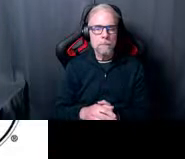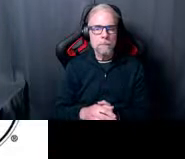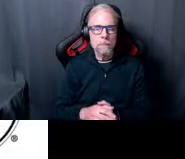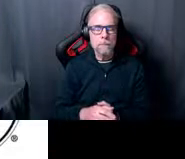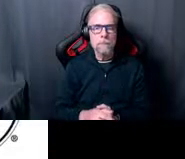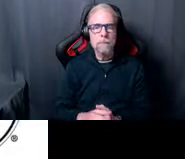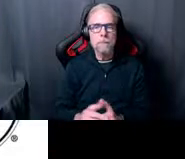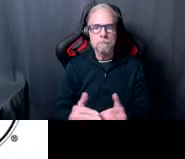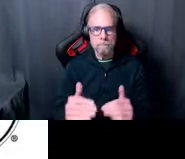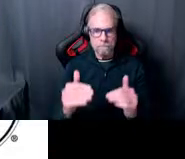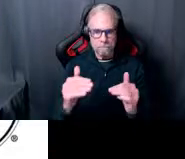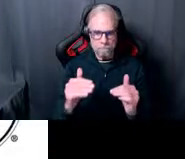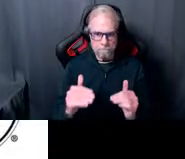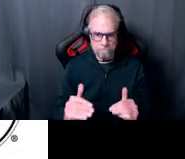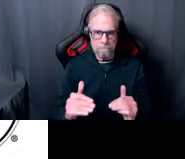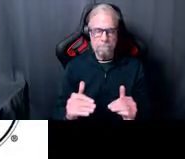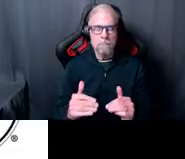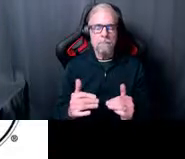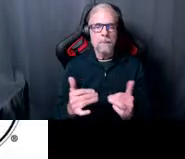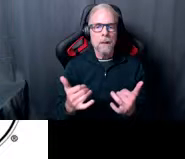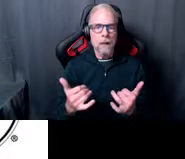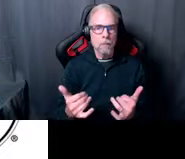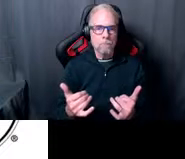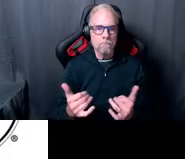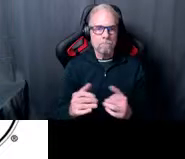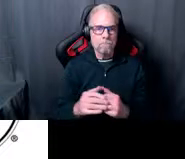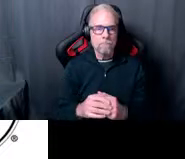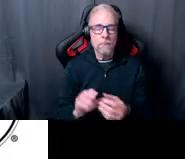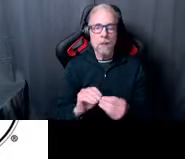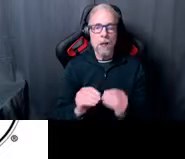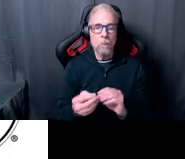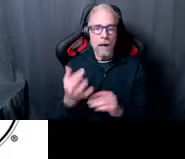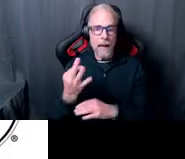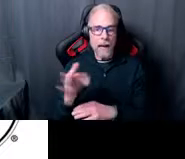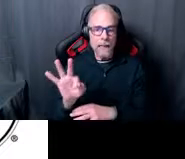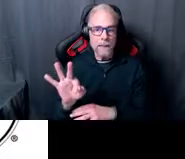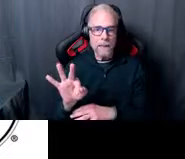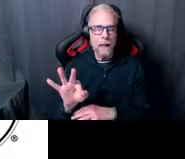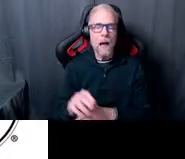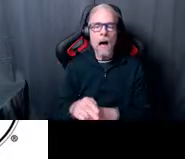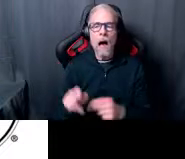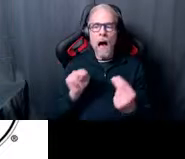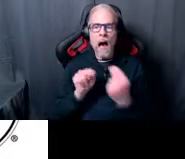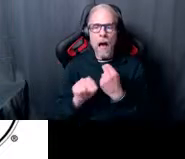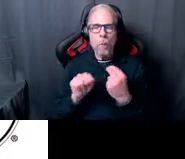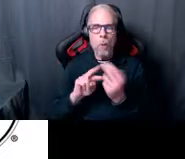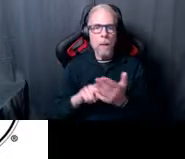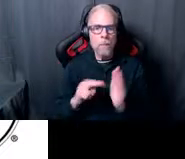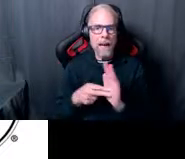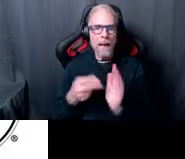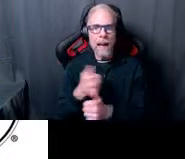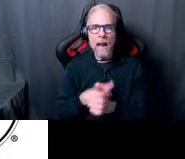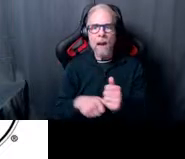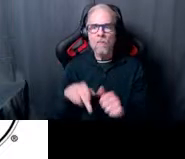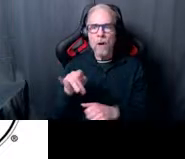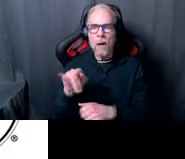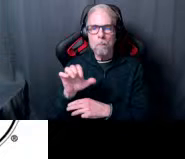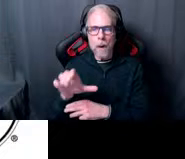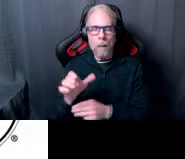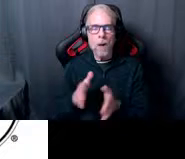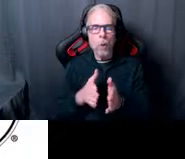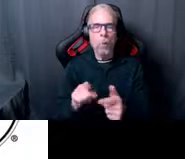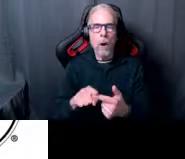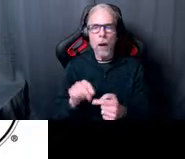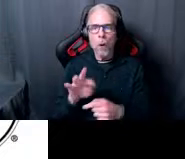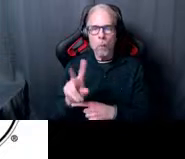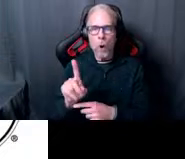Further down the definition section, number 19, highway means every public way, road,